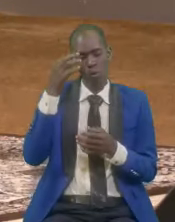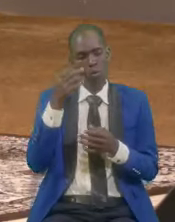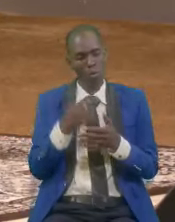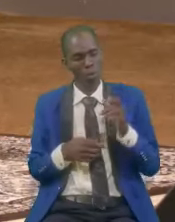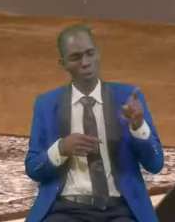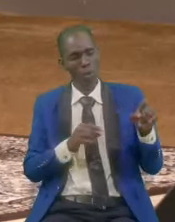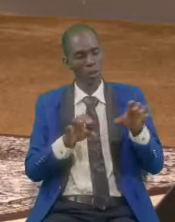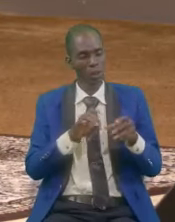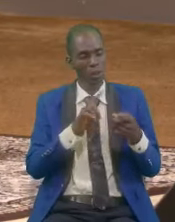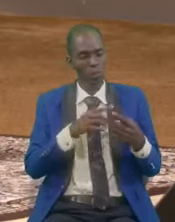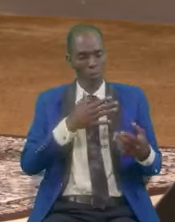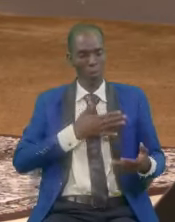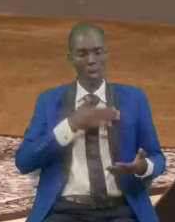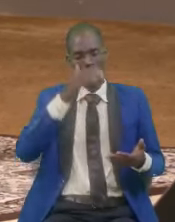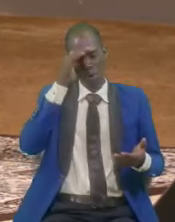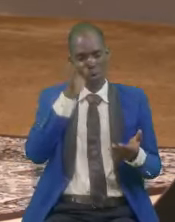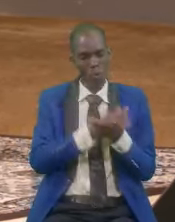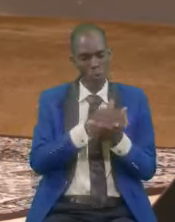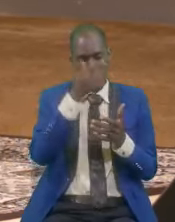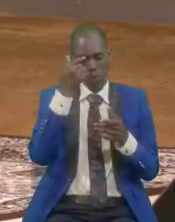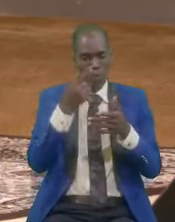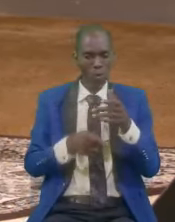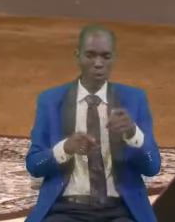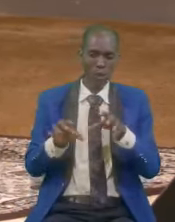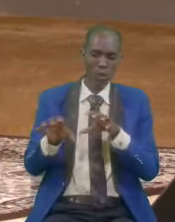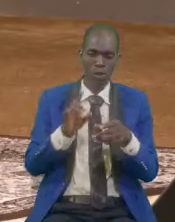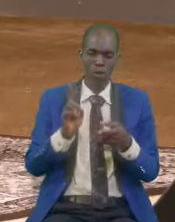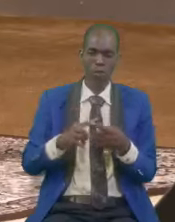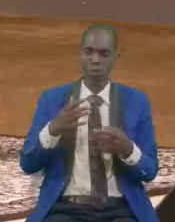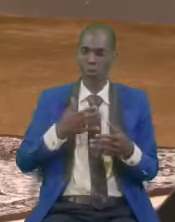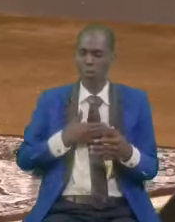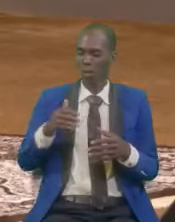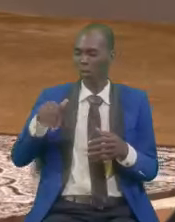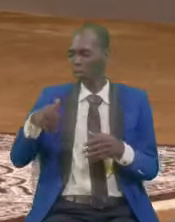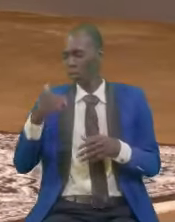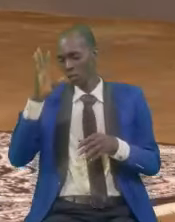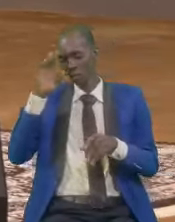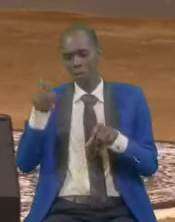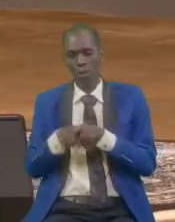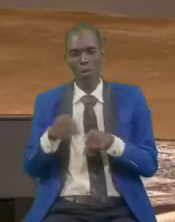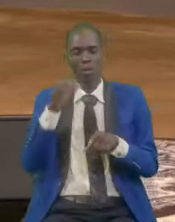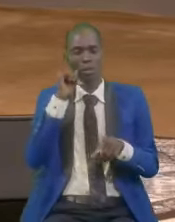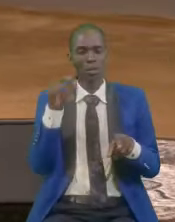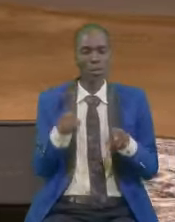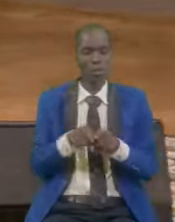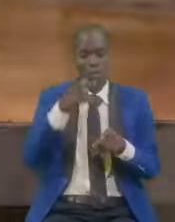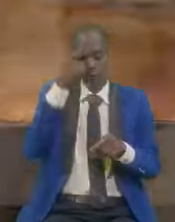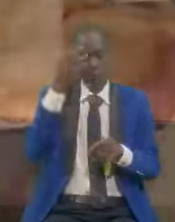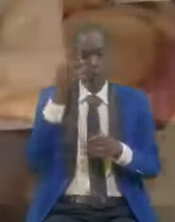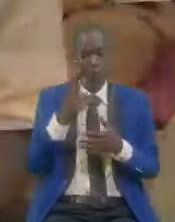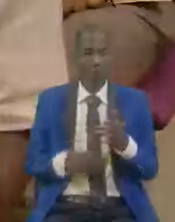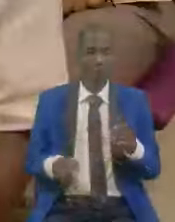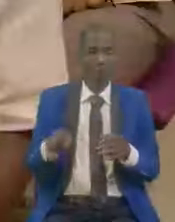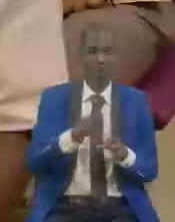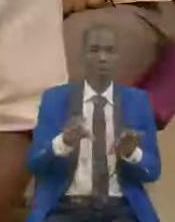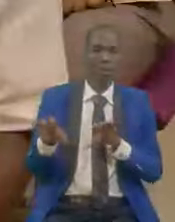to my husband, what he did to my fellow brother, my fellow sister, because of what he did